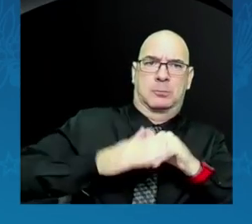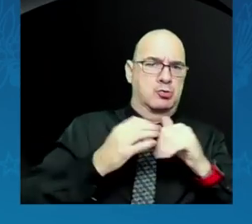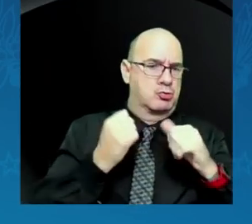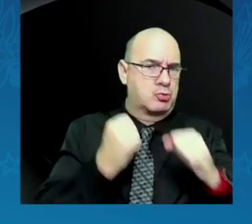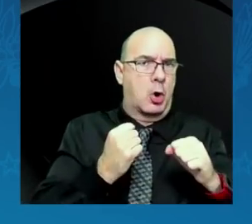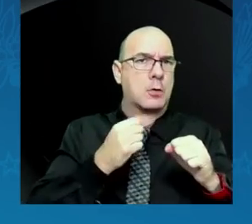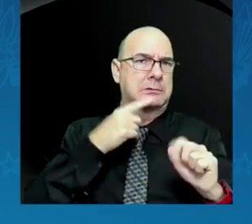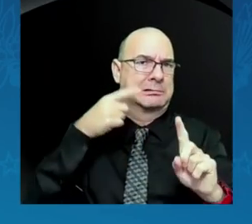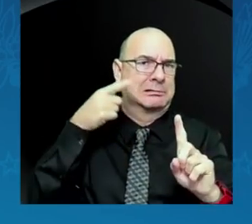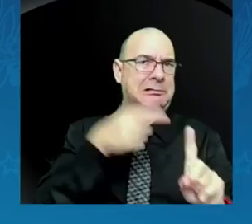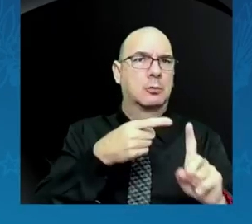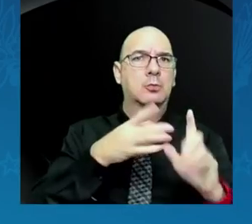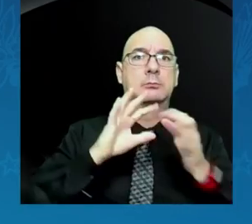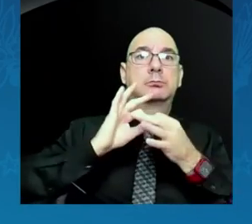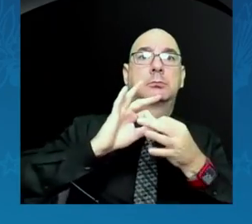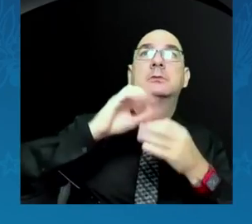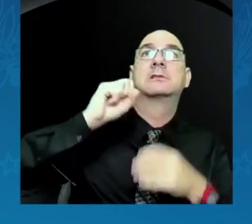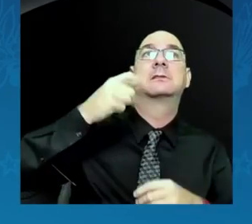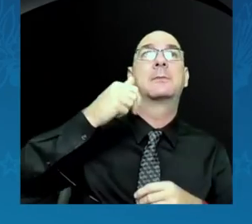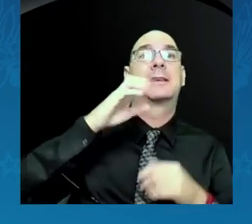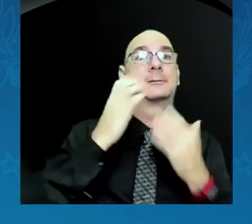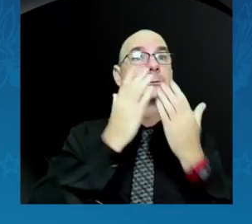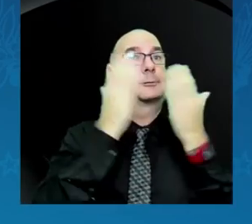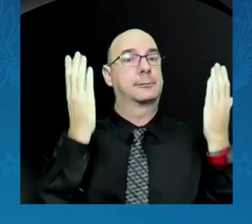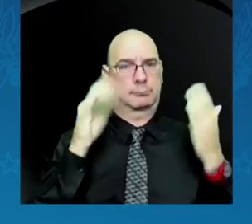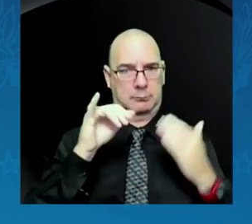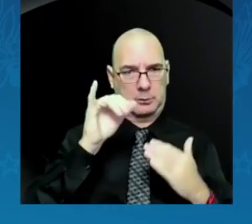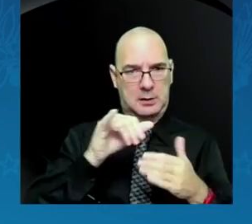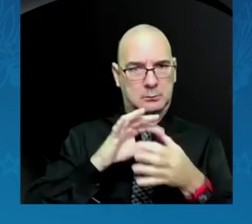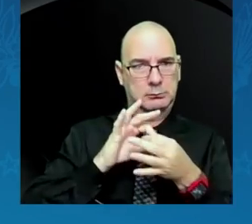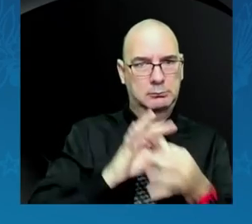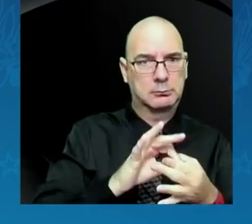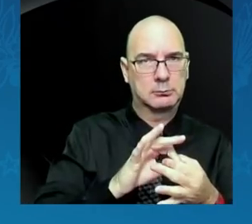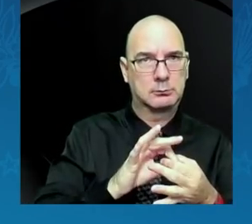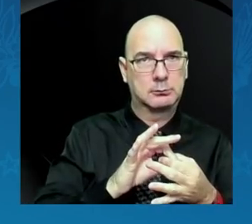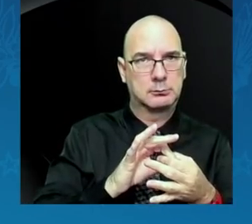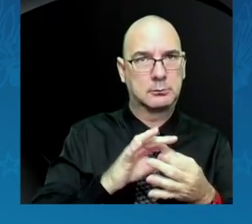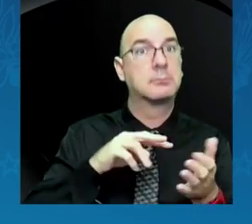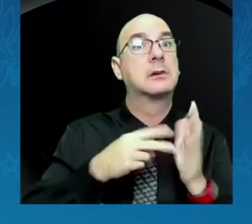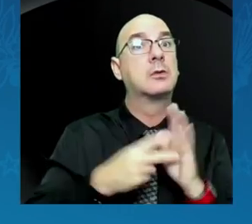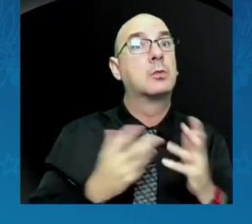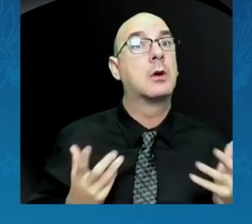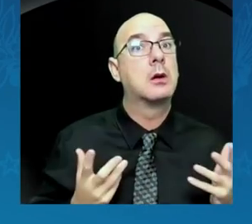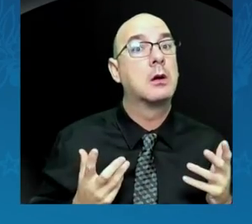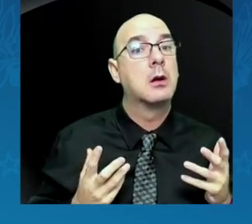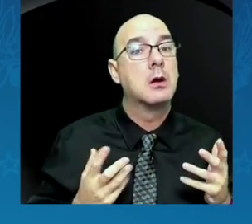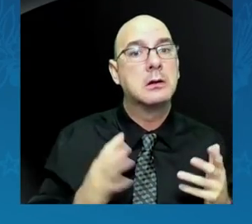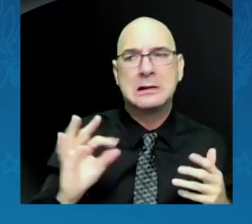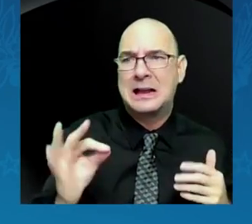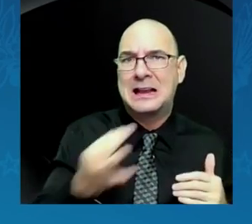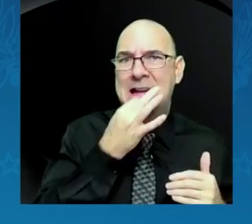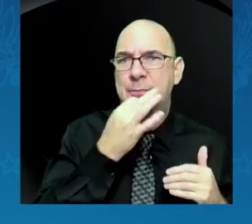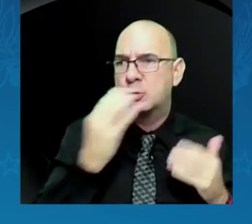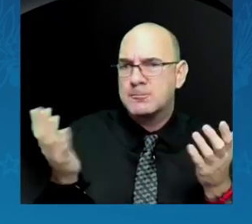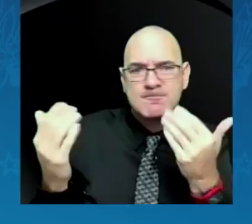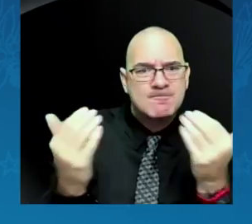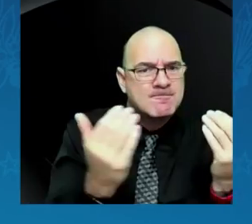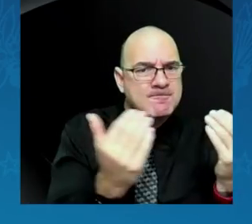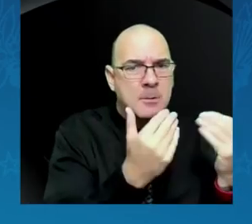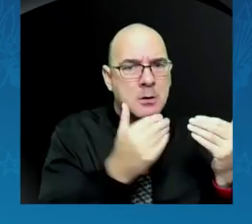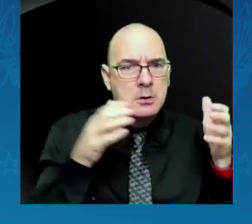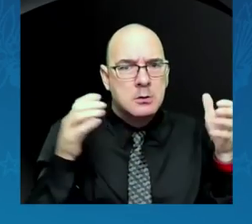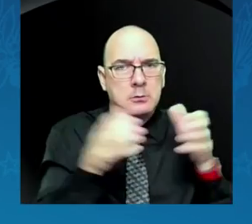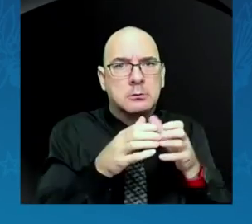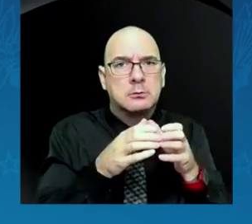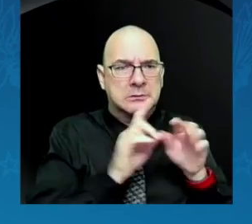is not only convening the experts and the most talented of our respected nations to engage